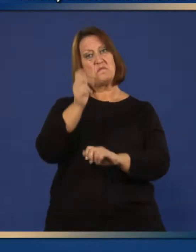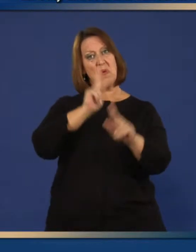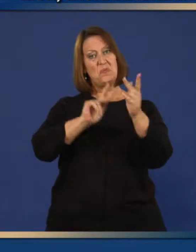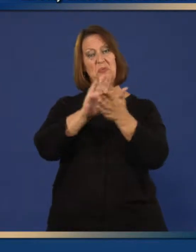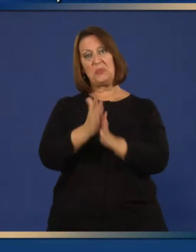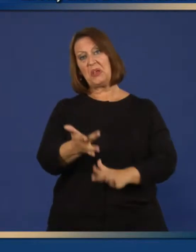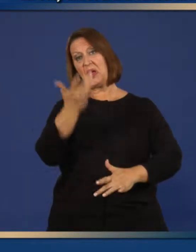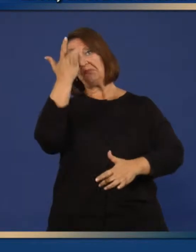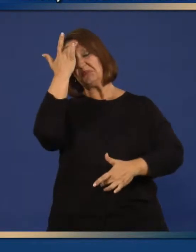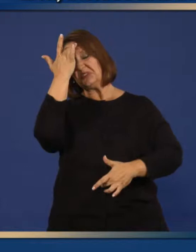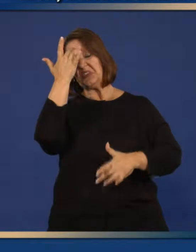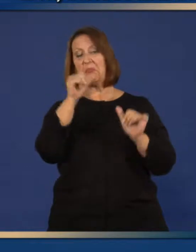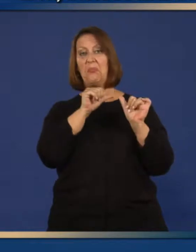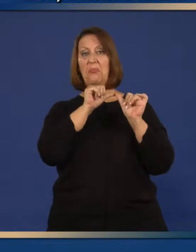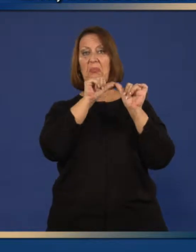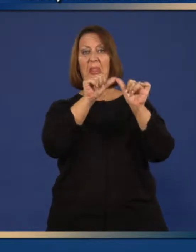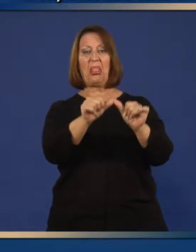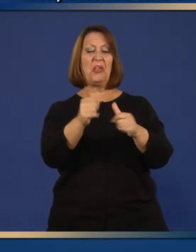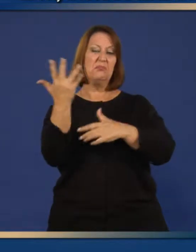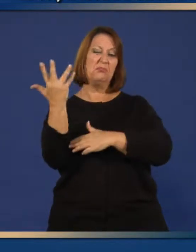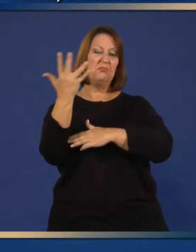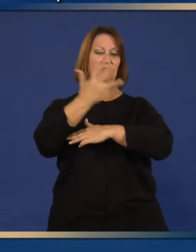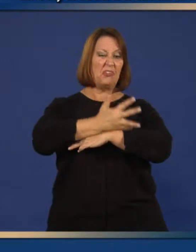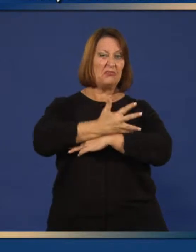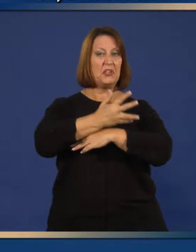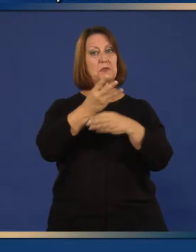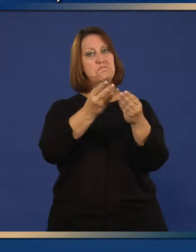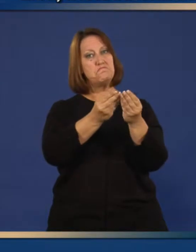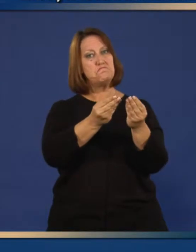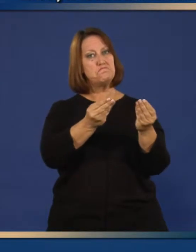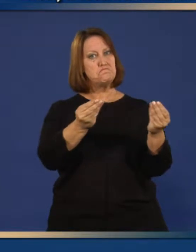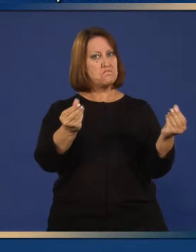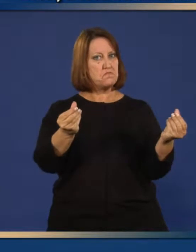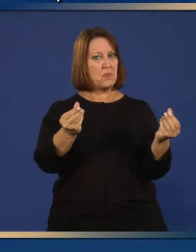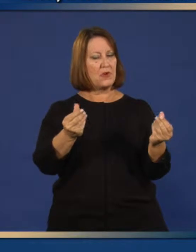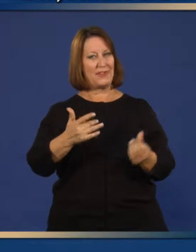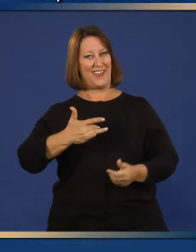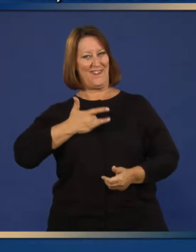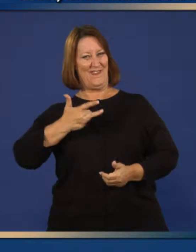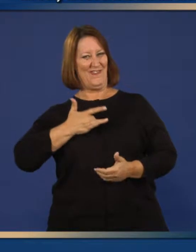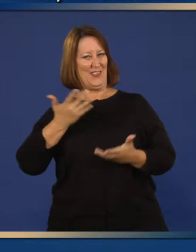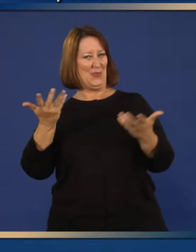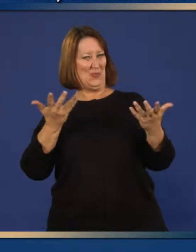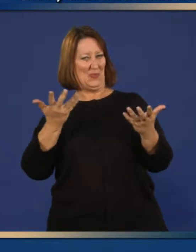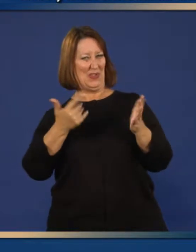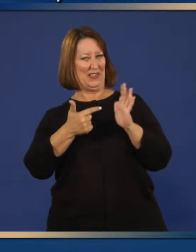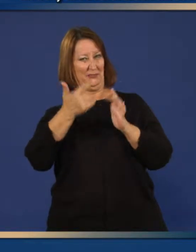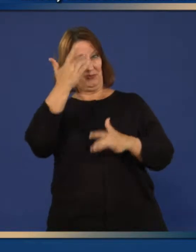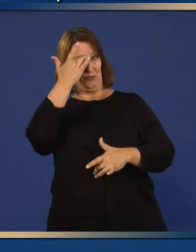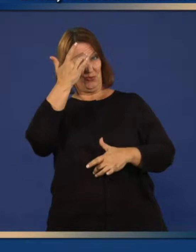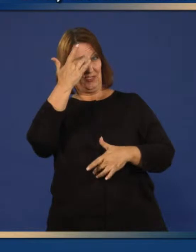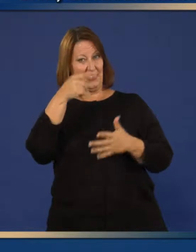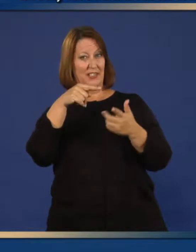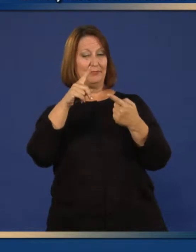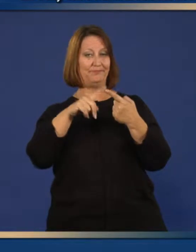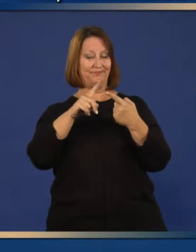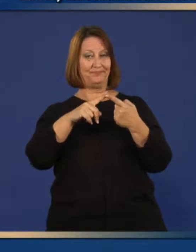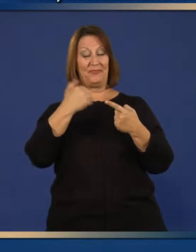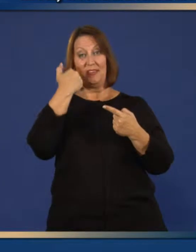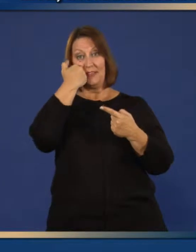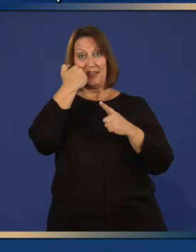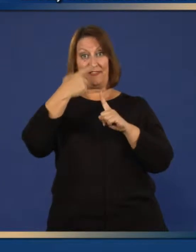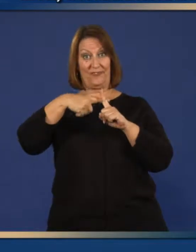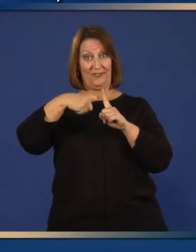people, symptoms last only a few days. They include fever,